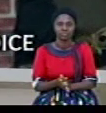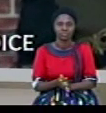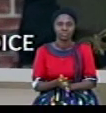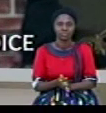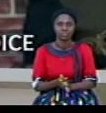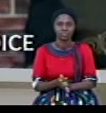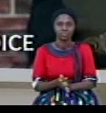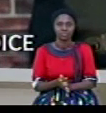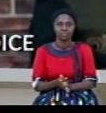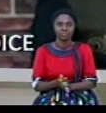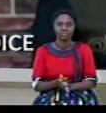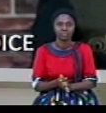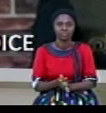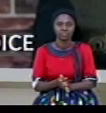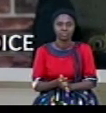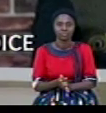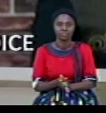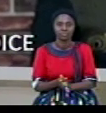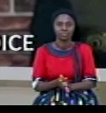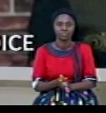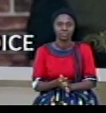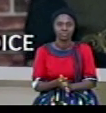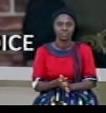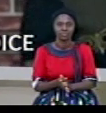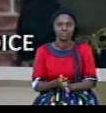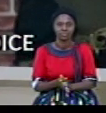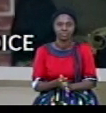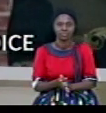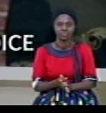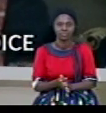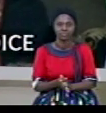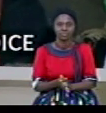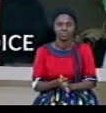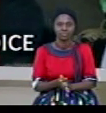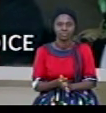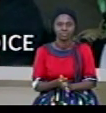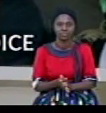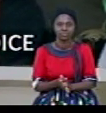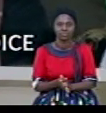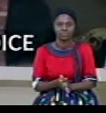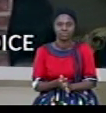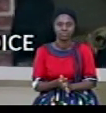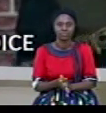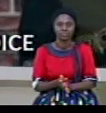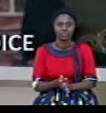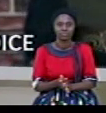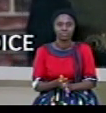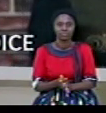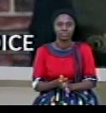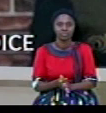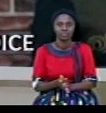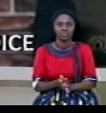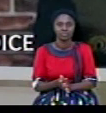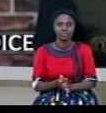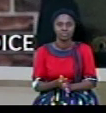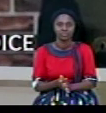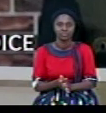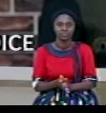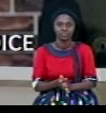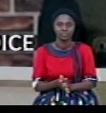Fixed on this blissful center rest, now ever from thy Lord depart, with him of every good